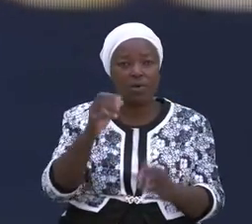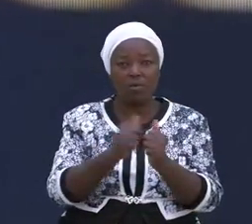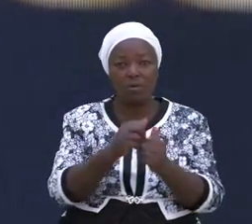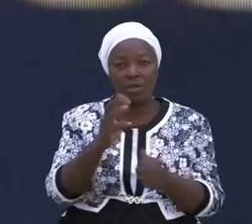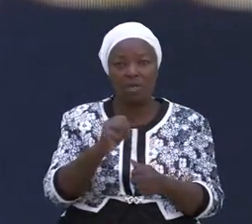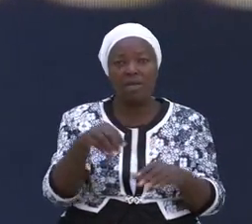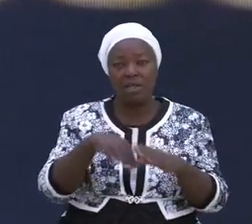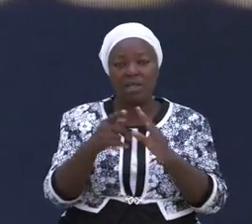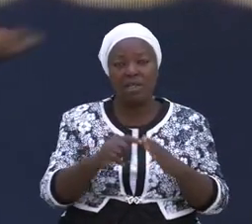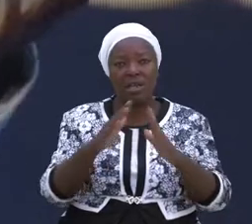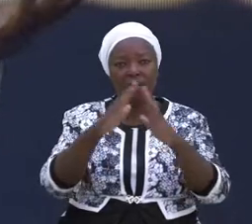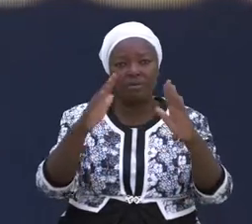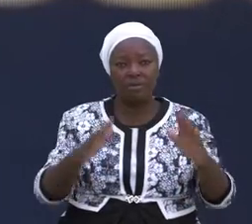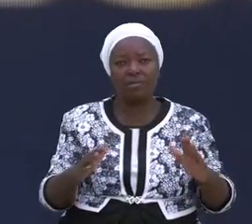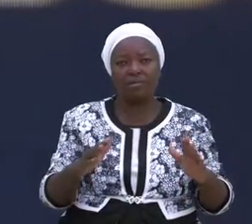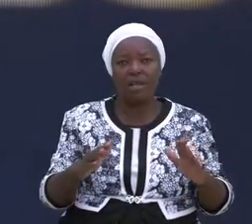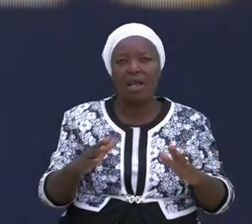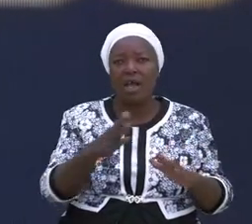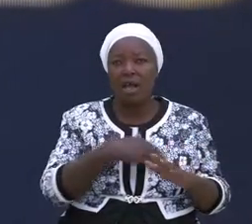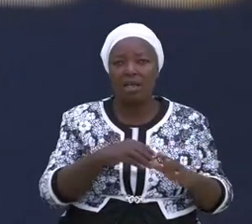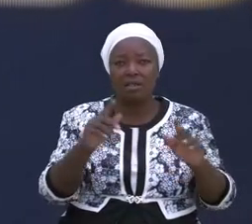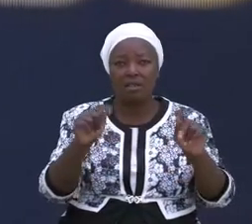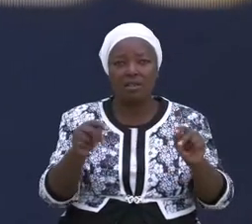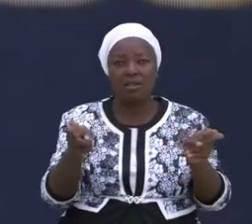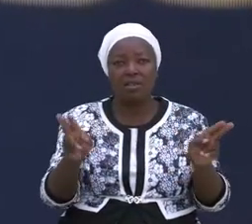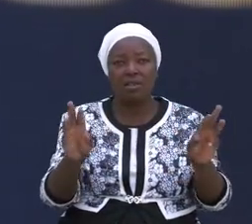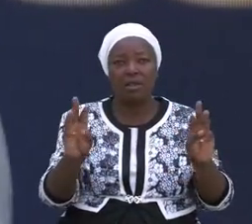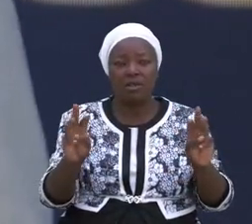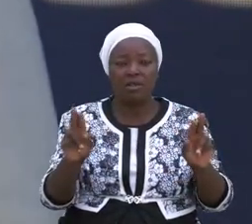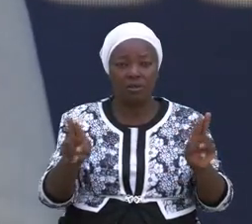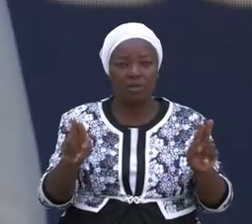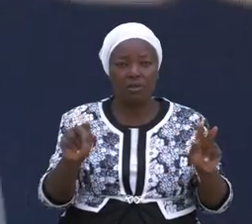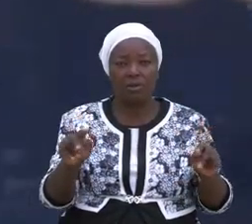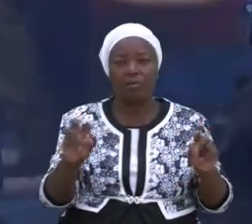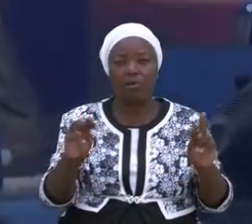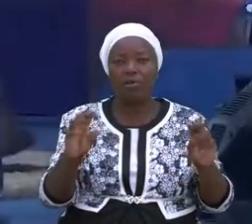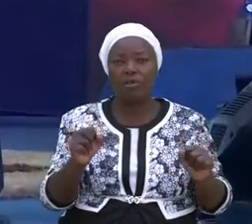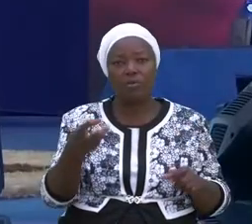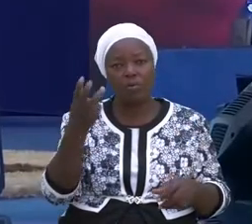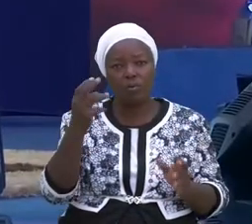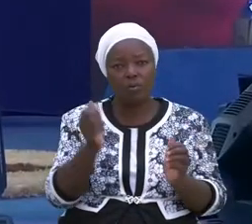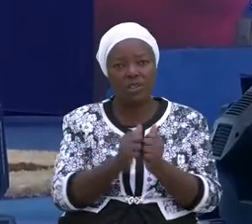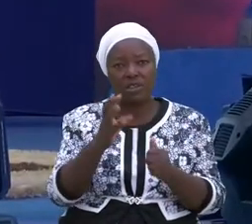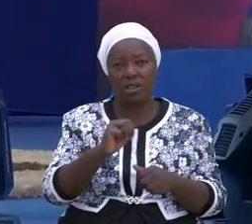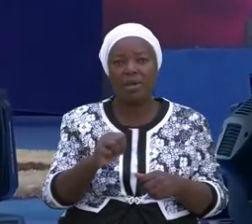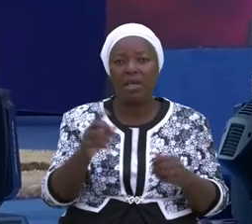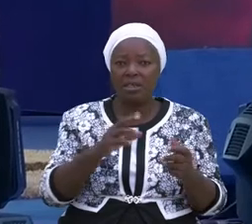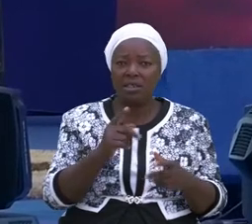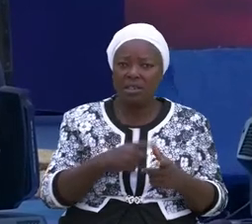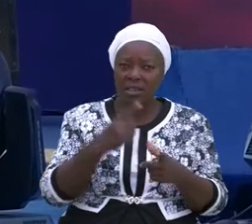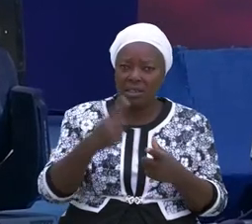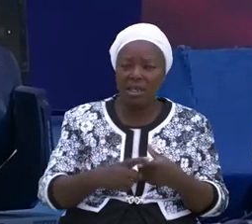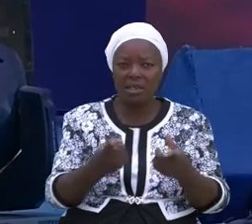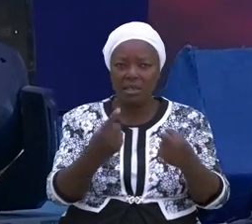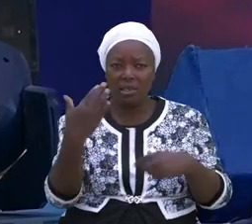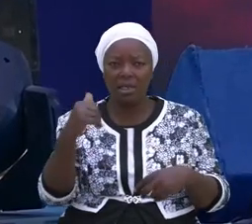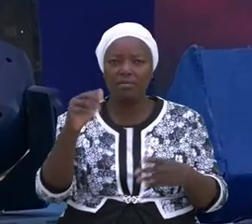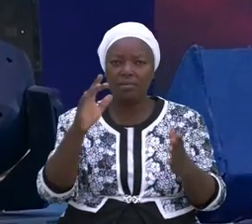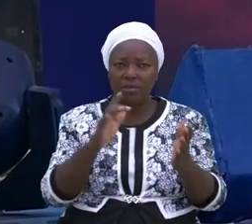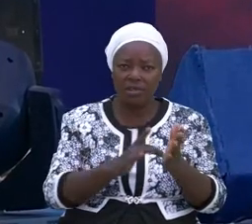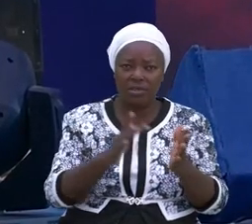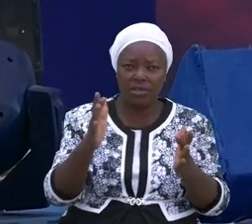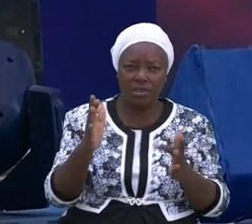house, and Thomas with them. Then came Jesus.